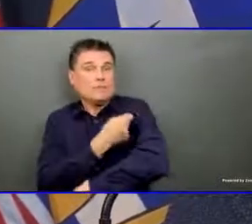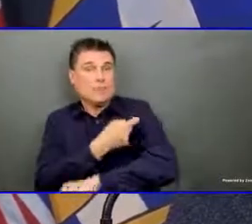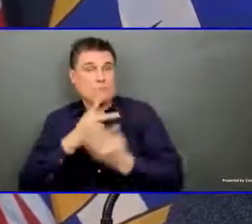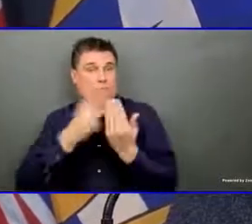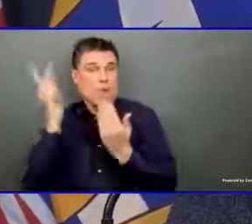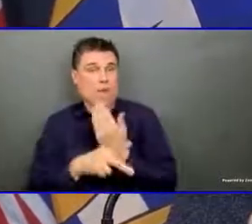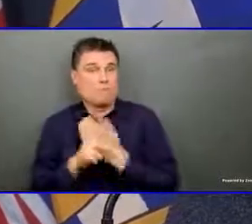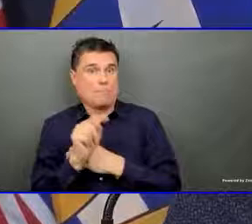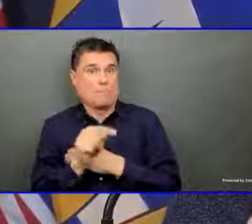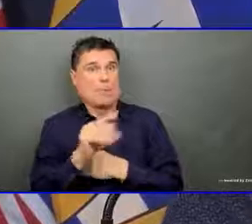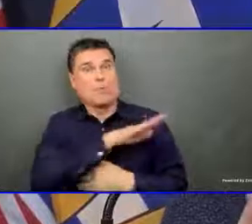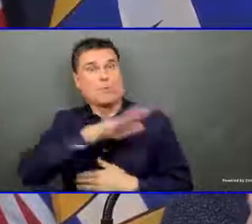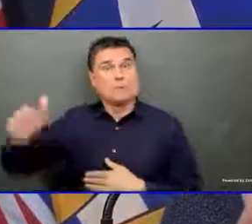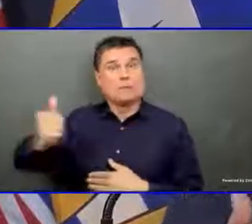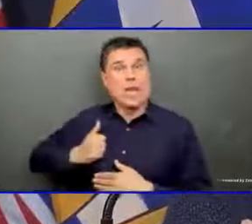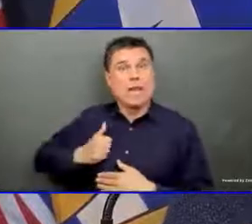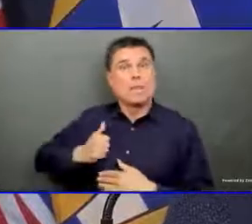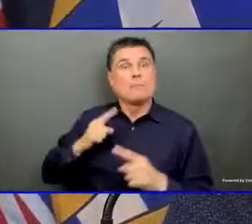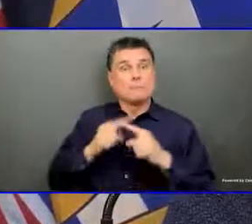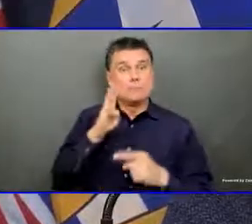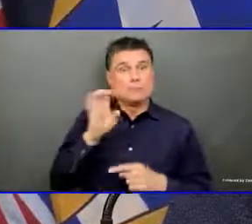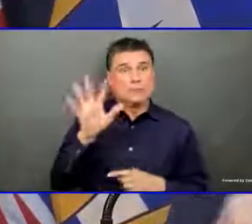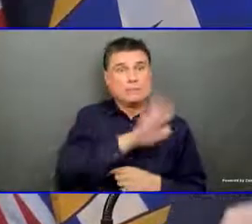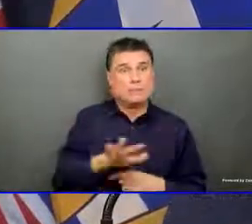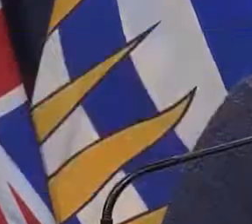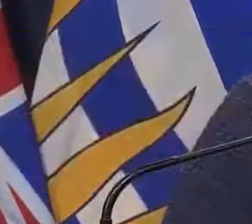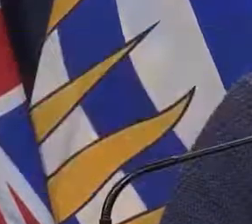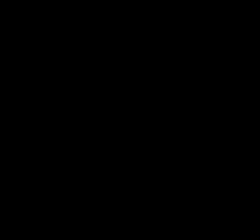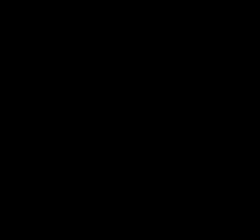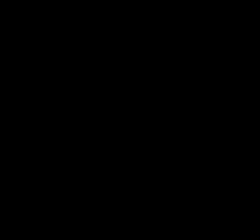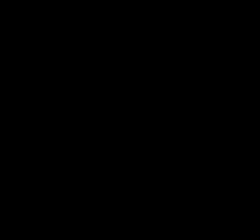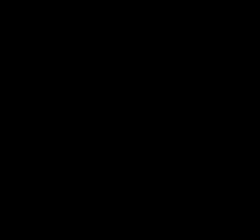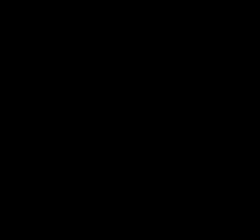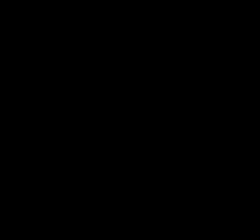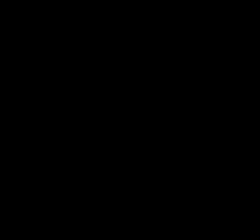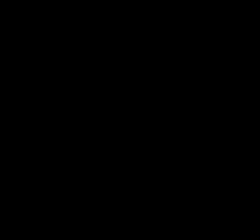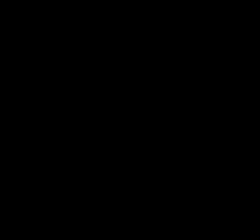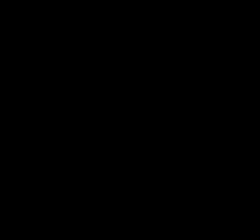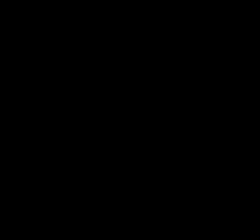and I don't believe this one needs to be either. We know it's our